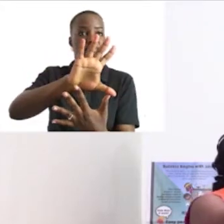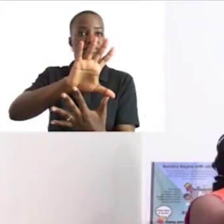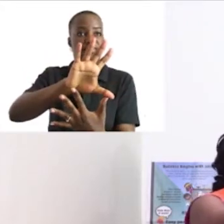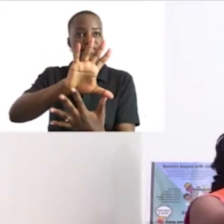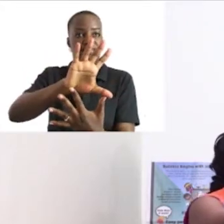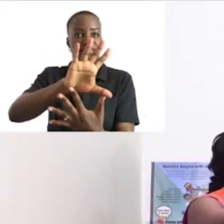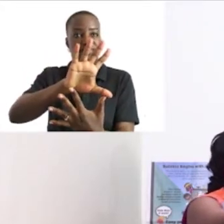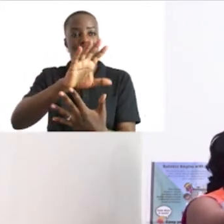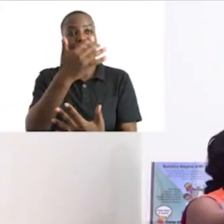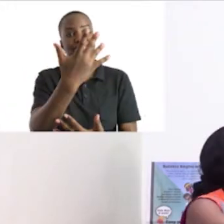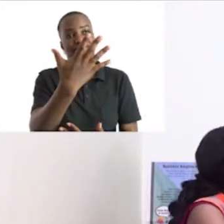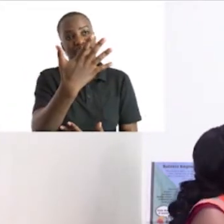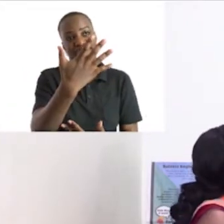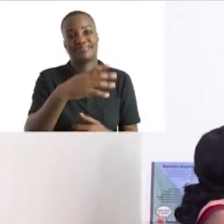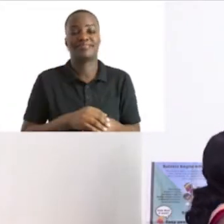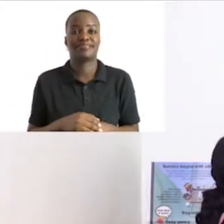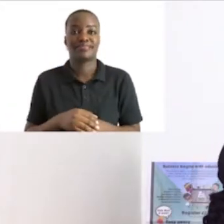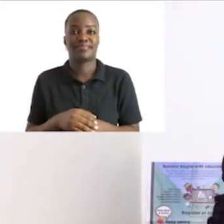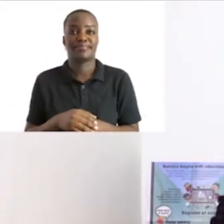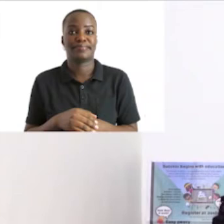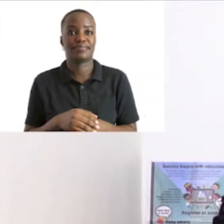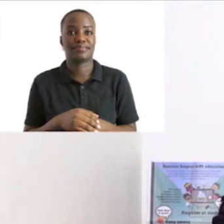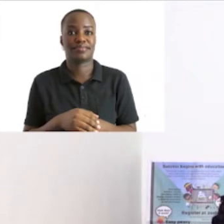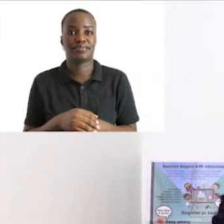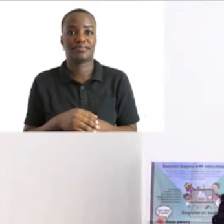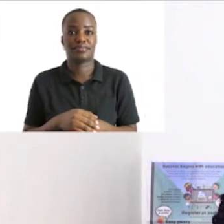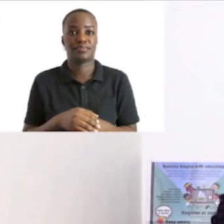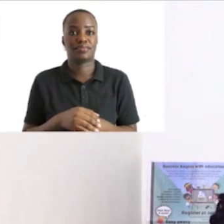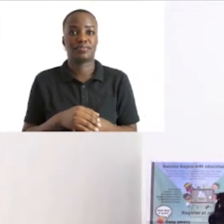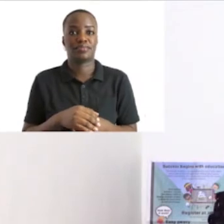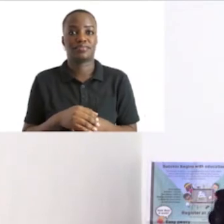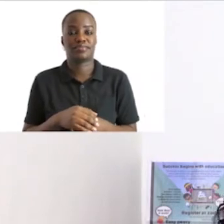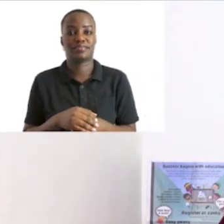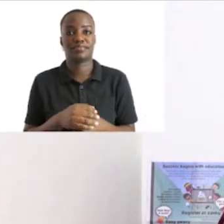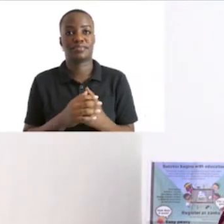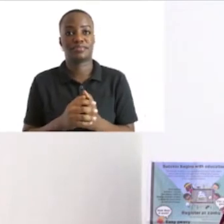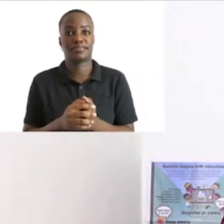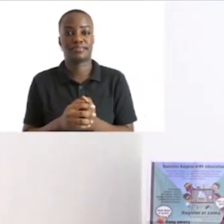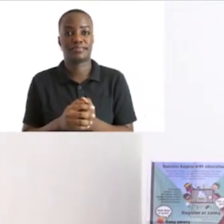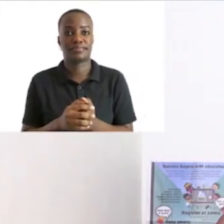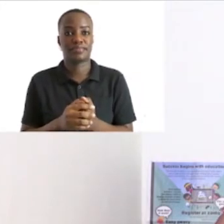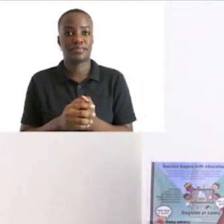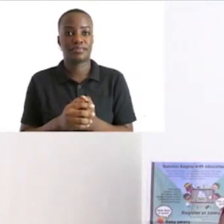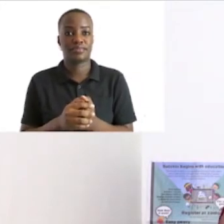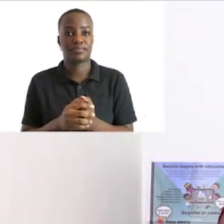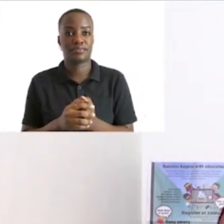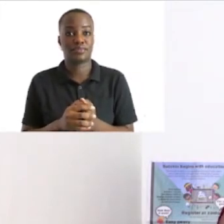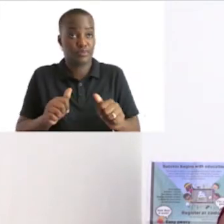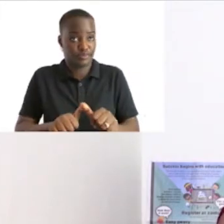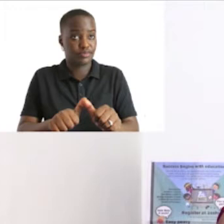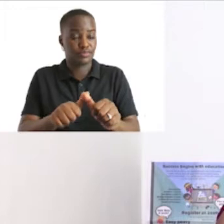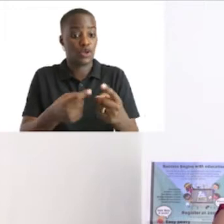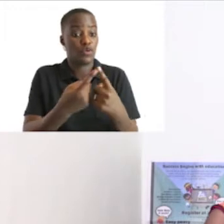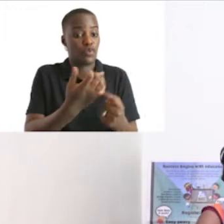and 5. And 5 is on the board already. Very good. Now we are counting on